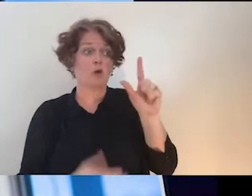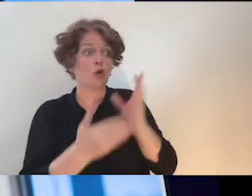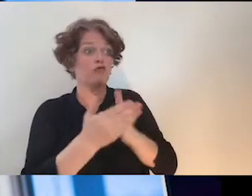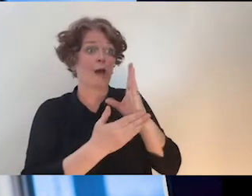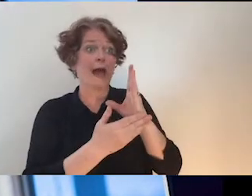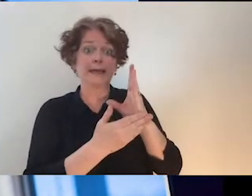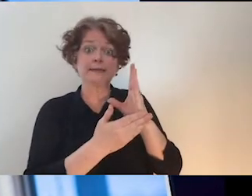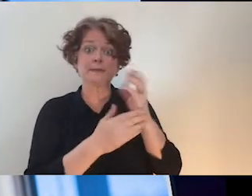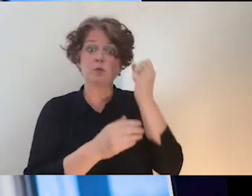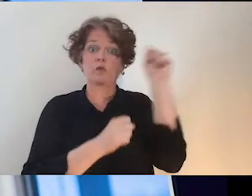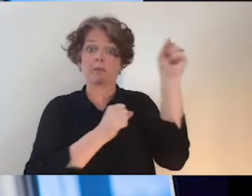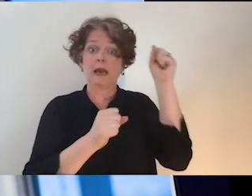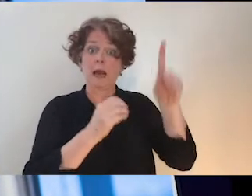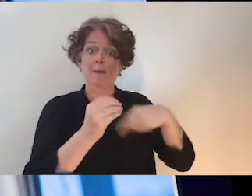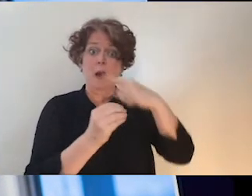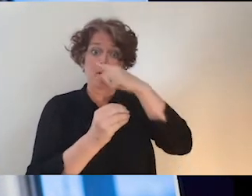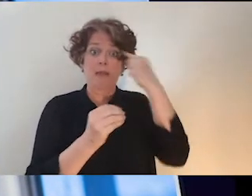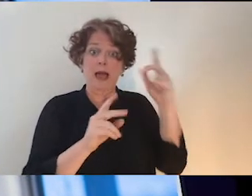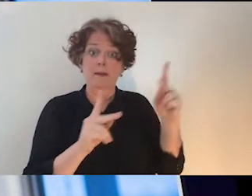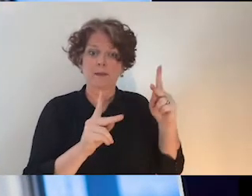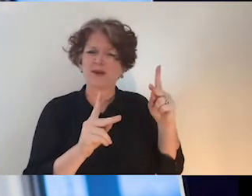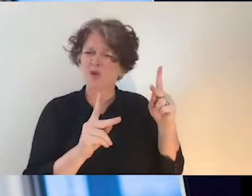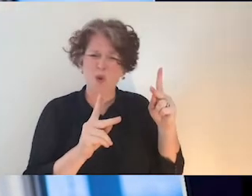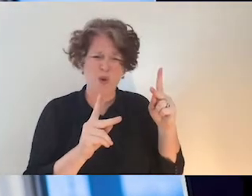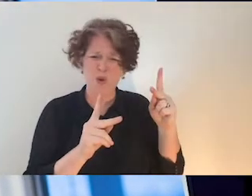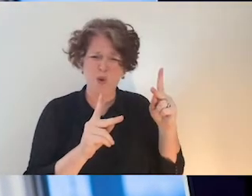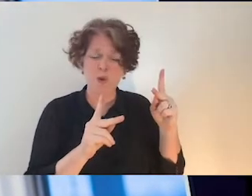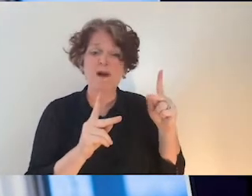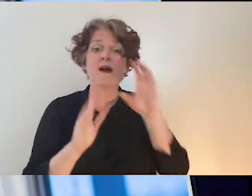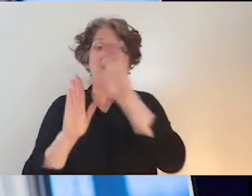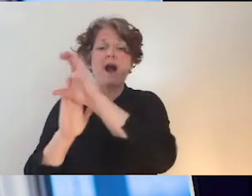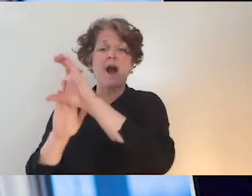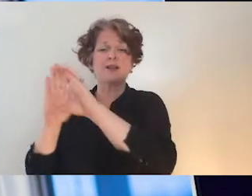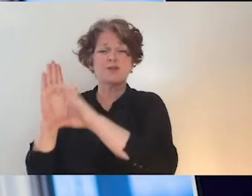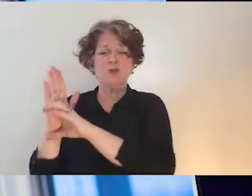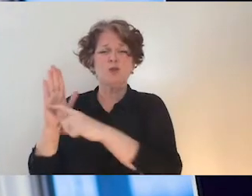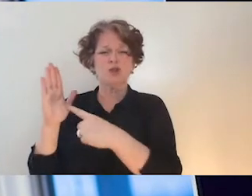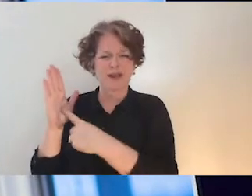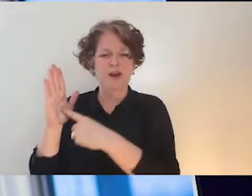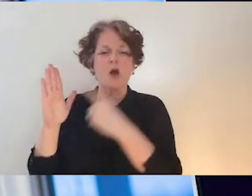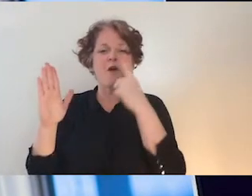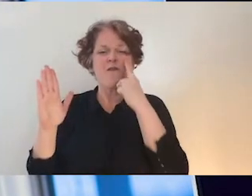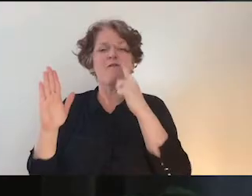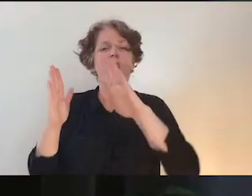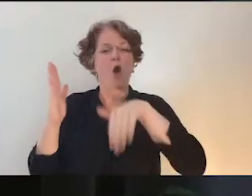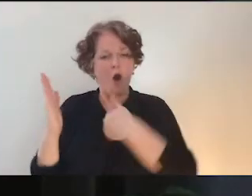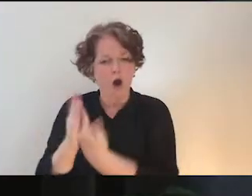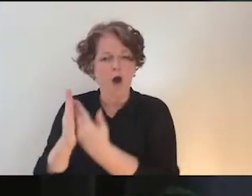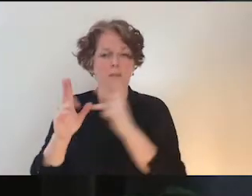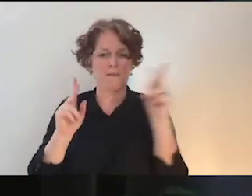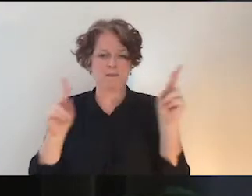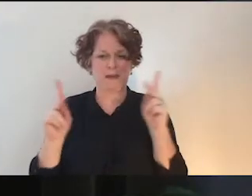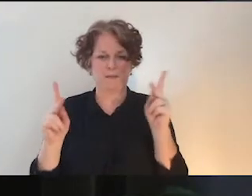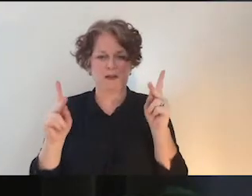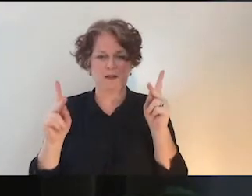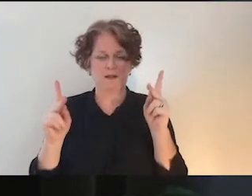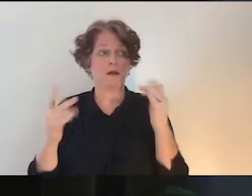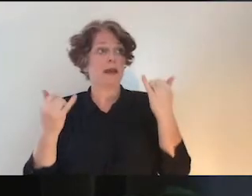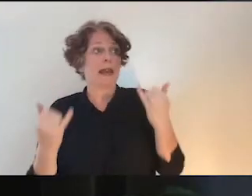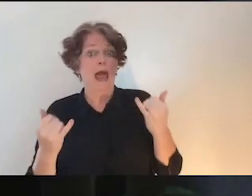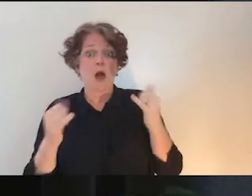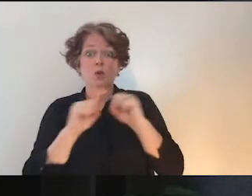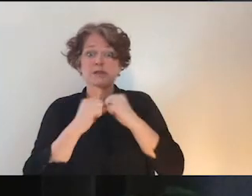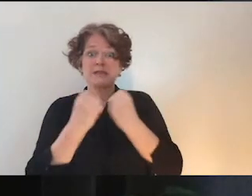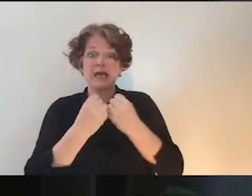was never just about the rights of Black people. It was about making the ideals of the Constitution whole. In our increasingly